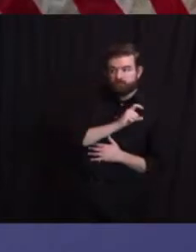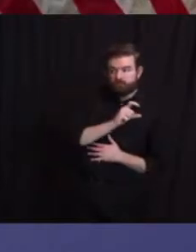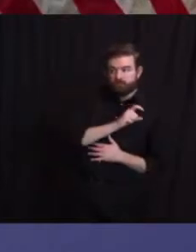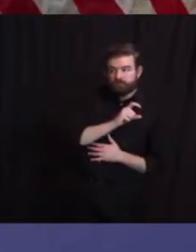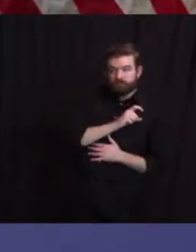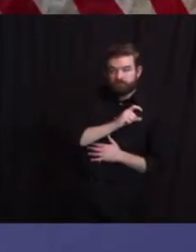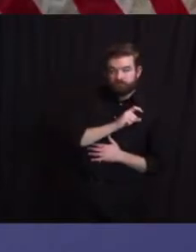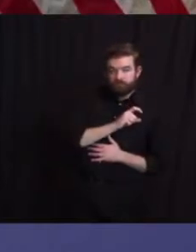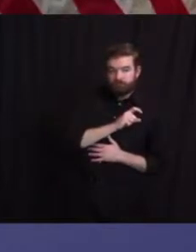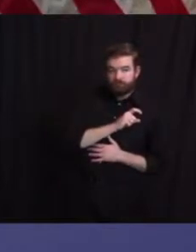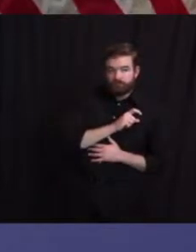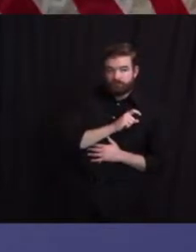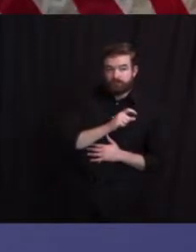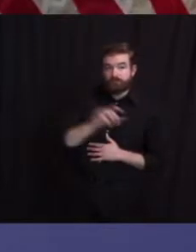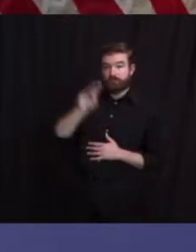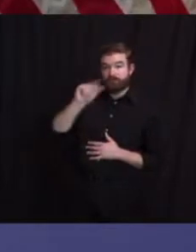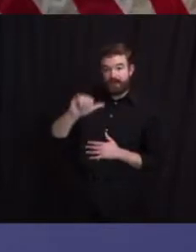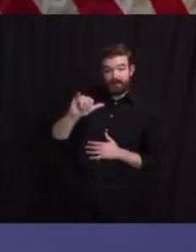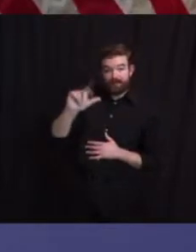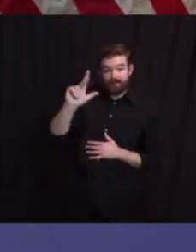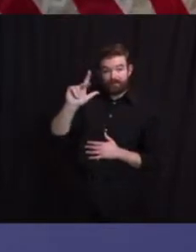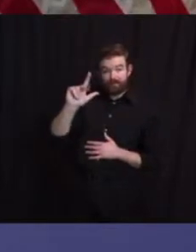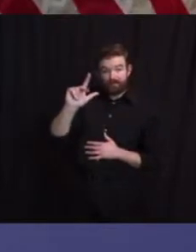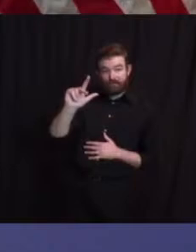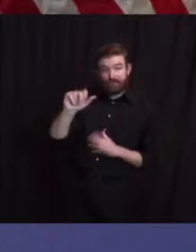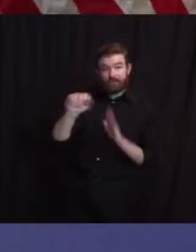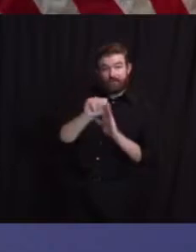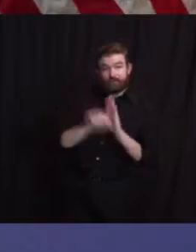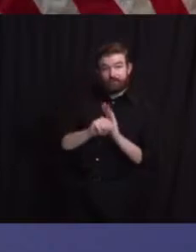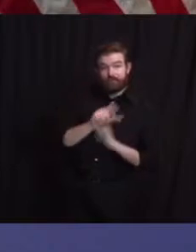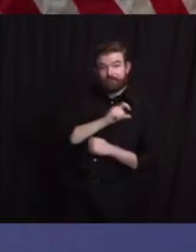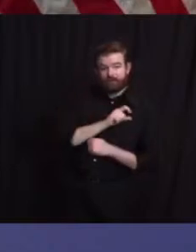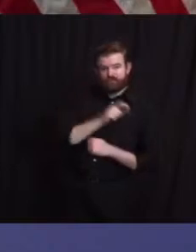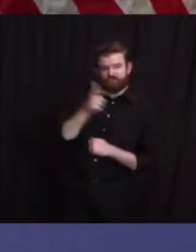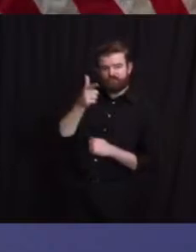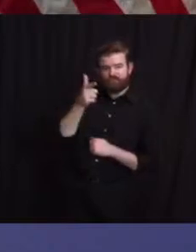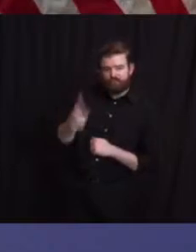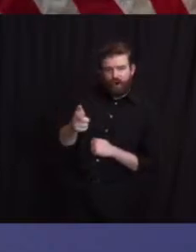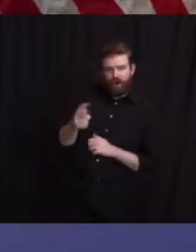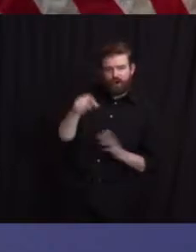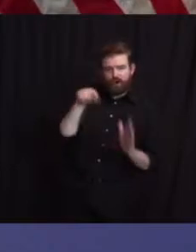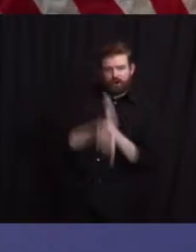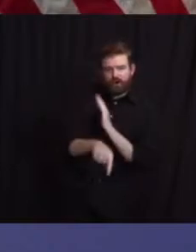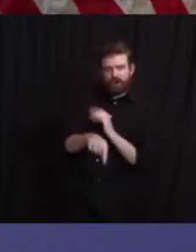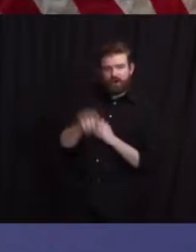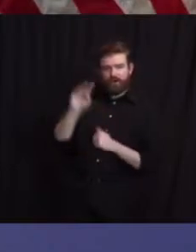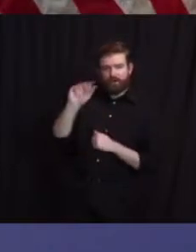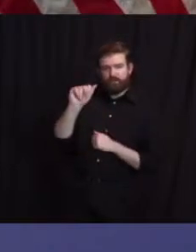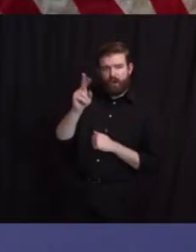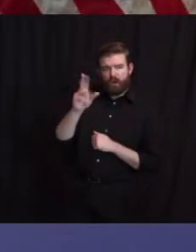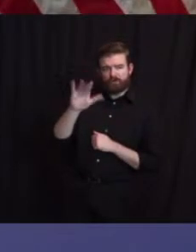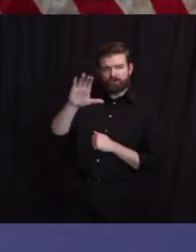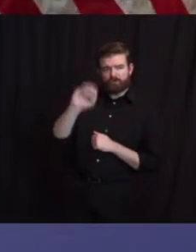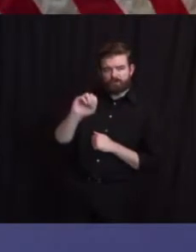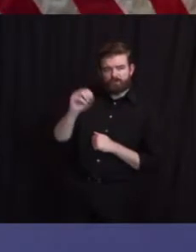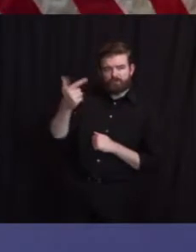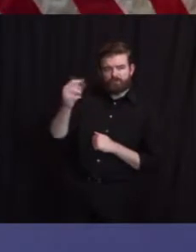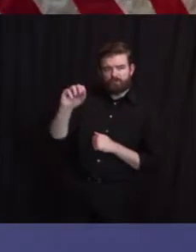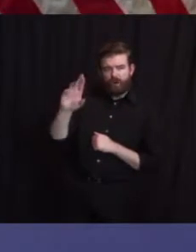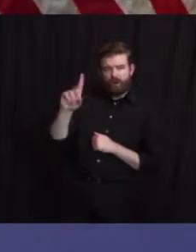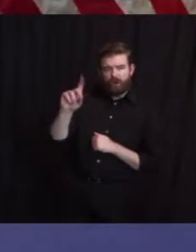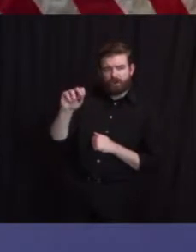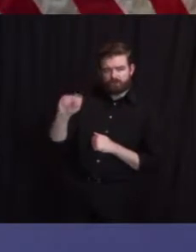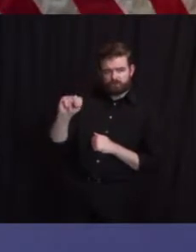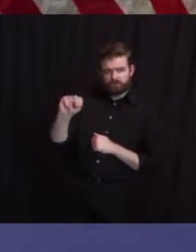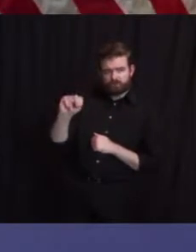May 23rd, state police shot and killed Maurice Gordon on the Parkway in Bass River. We've received reports that Gordon